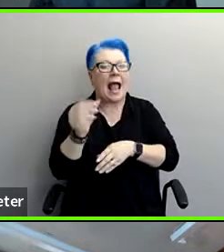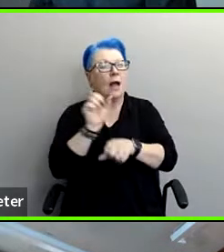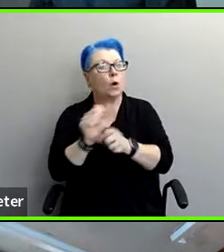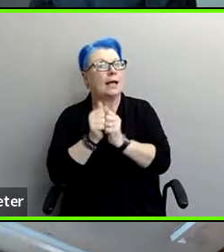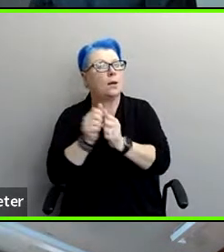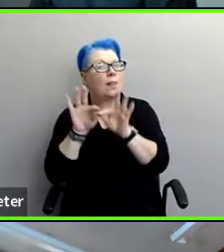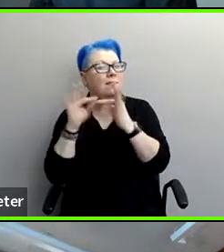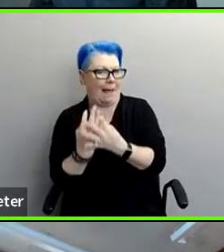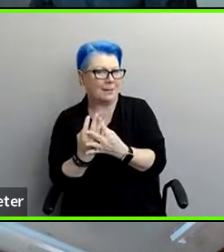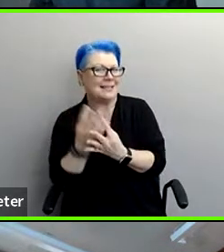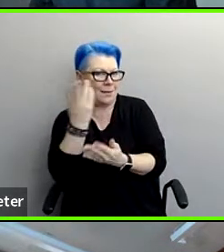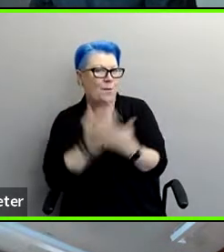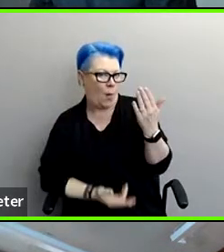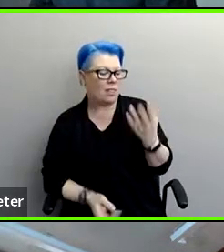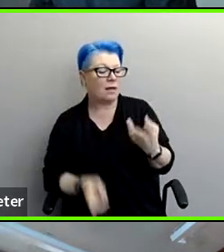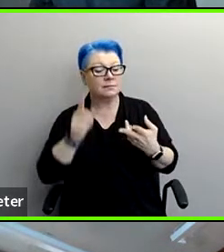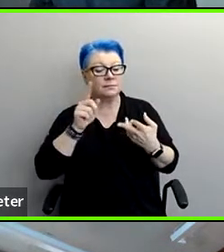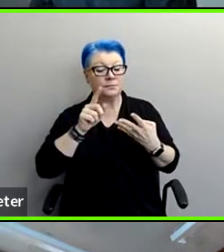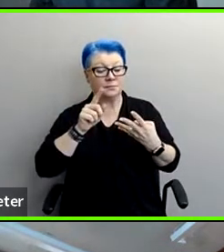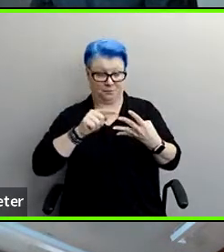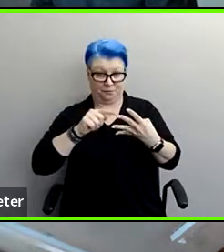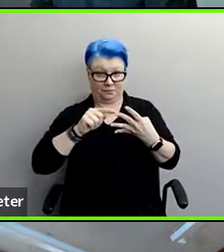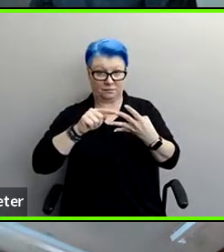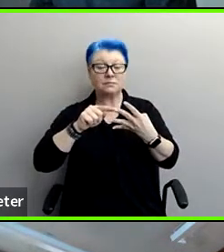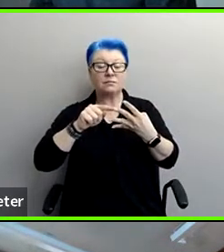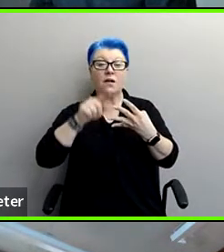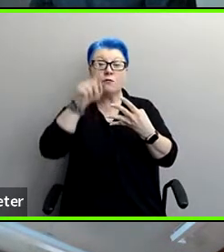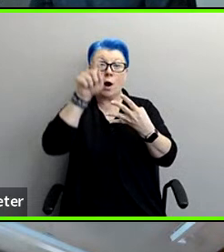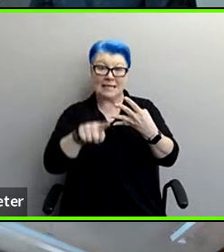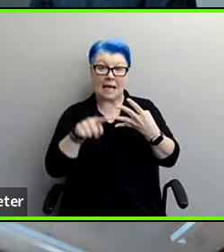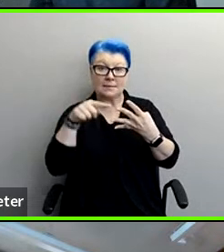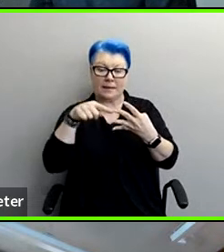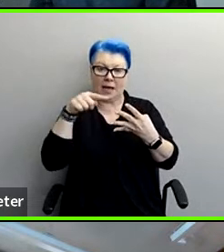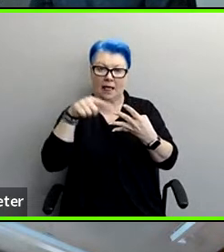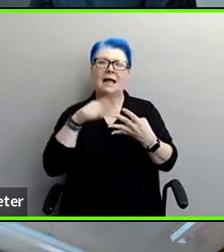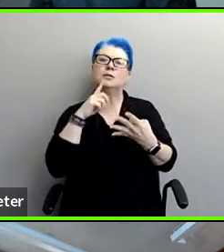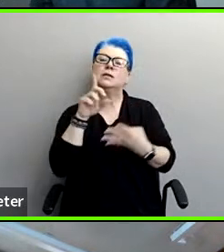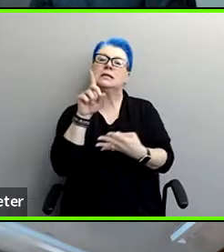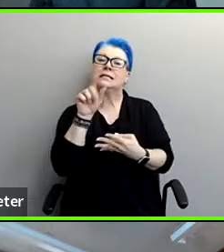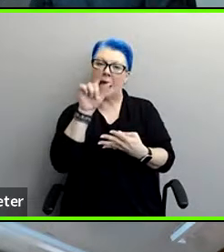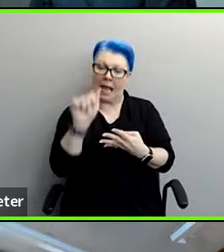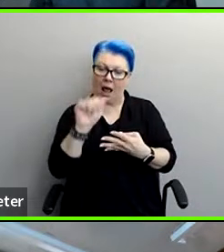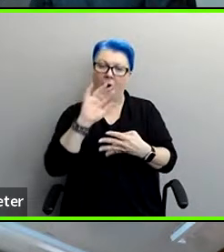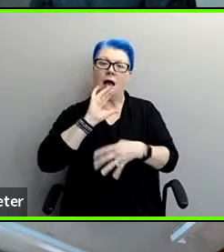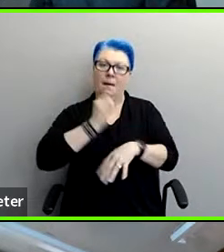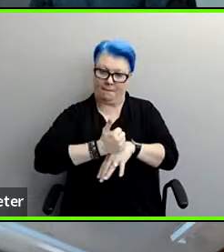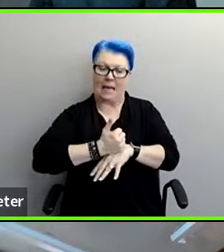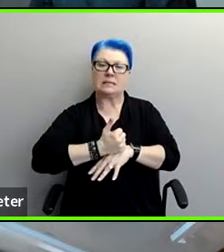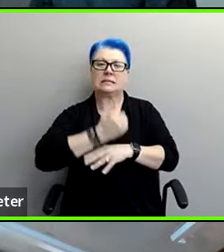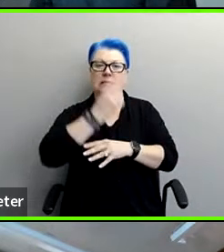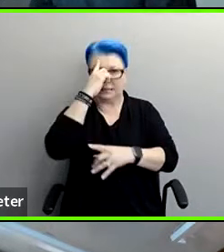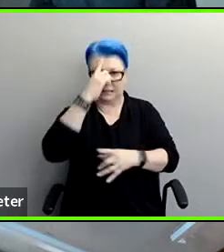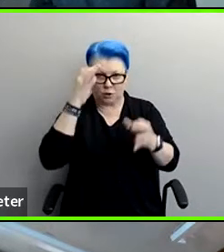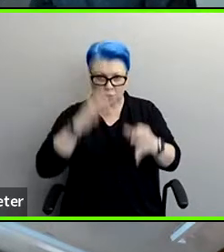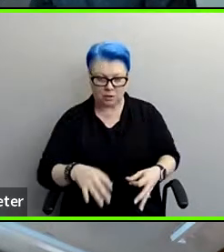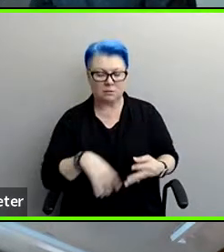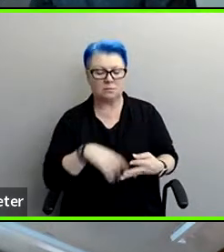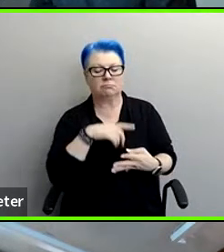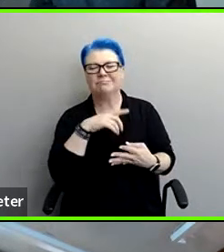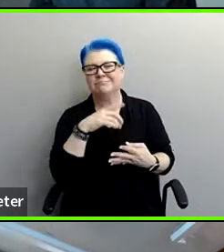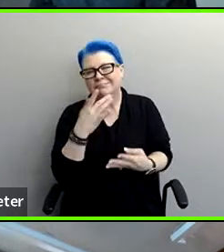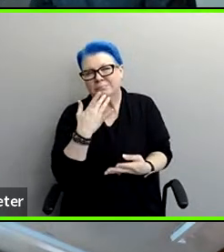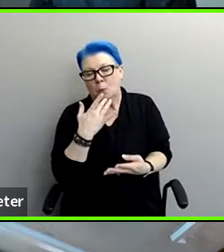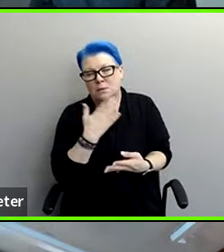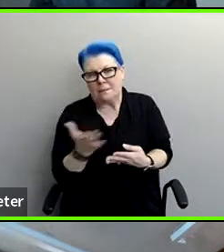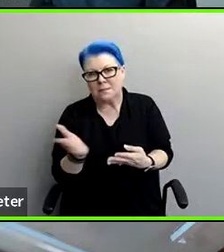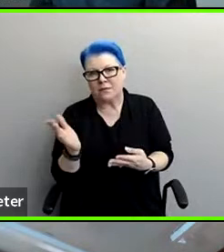families. Under assessment, it goes through making database decisions, matching assessment to instruction,